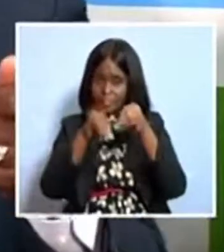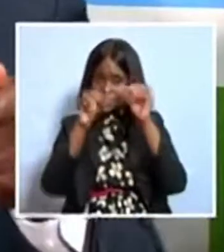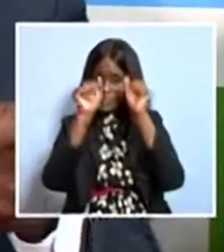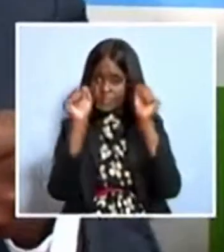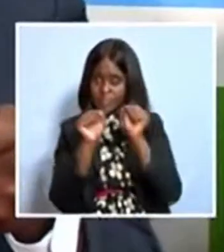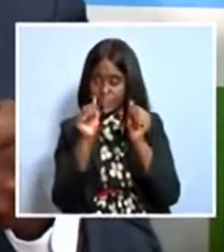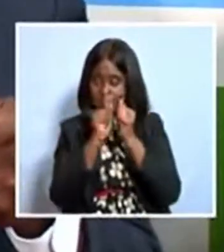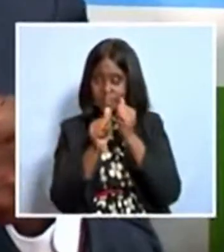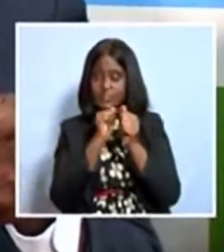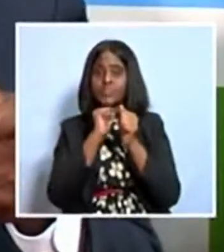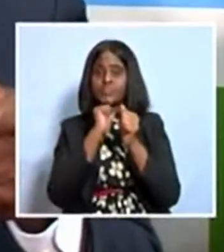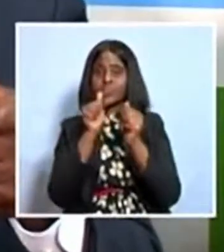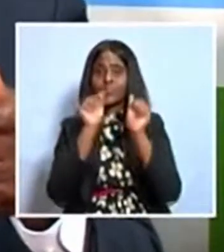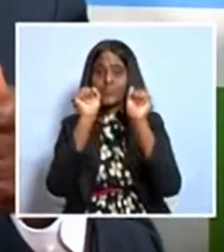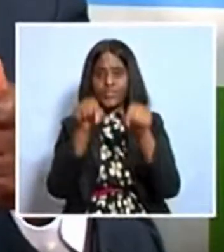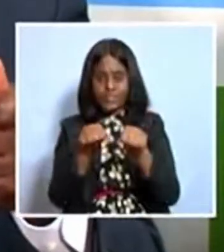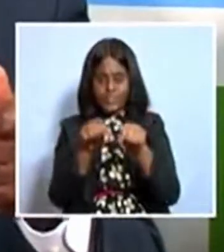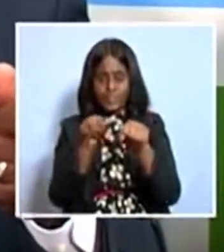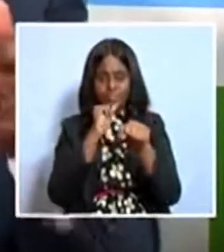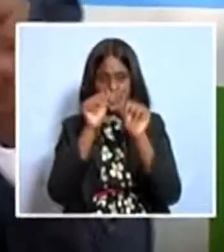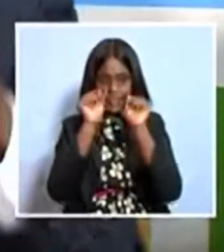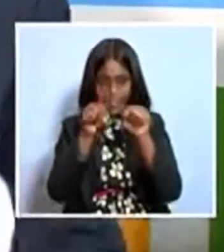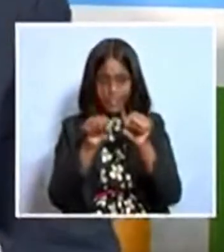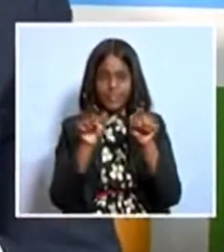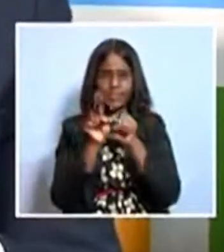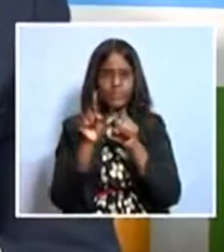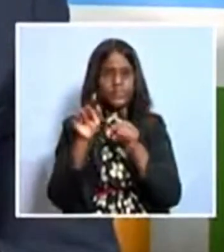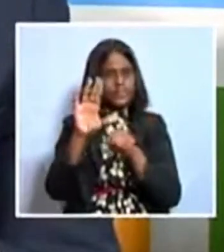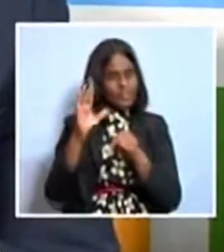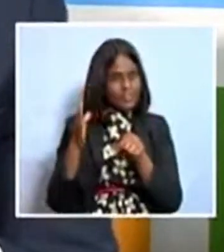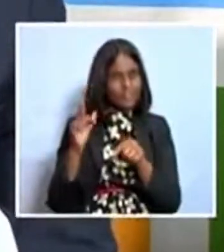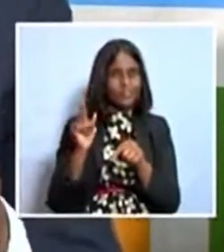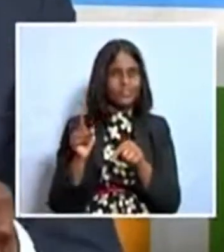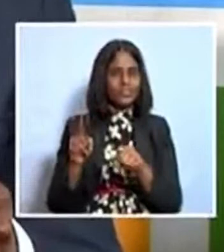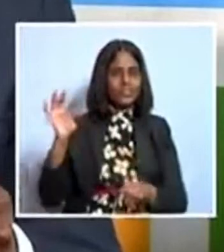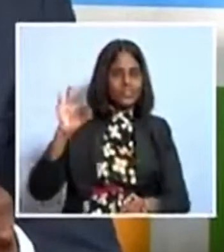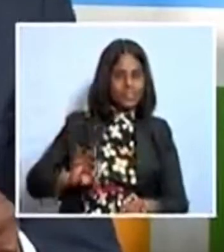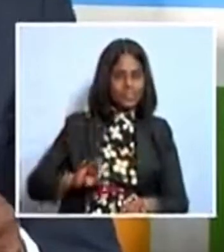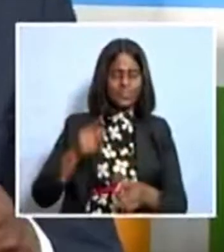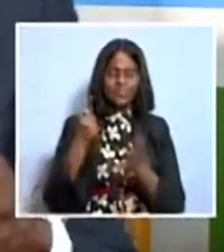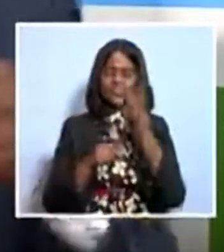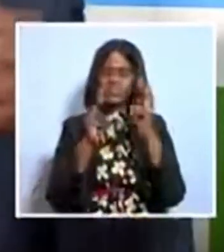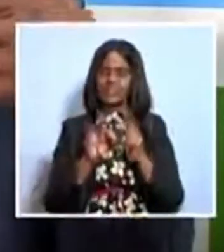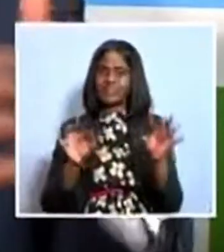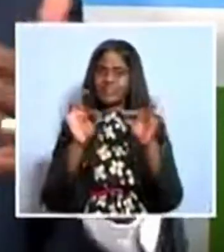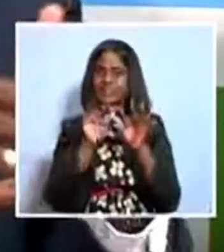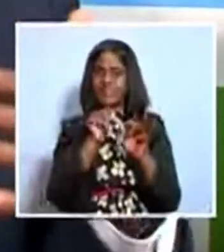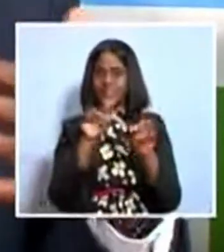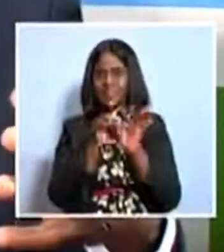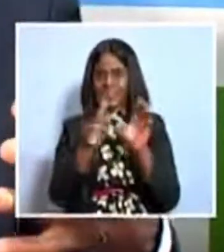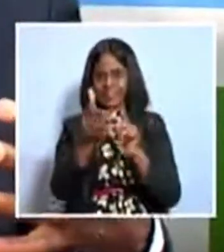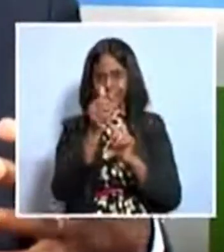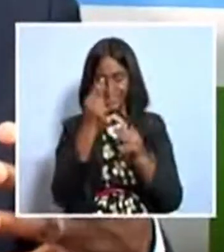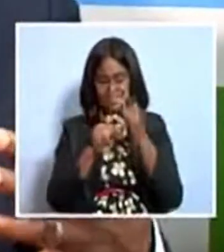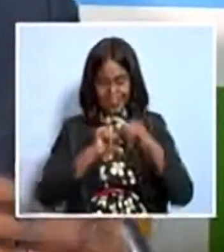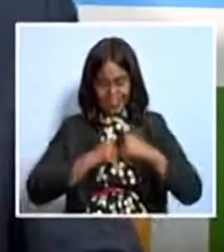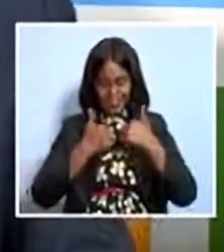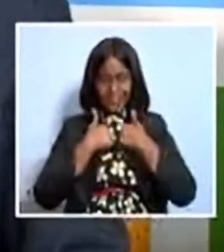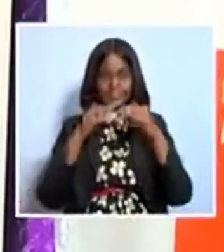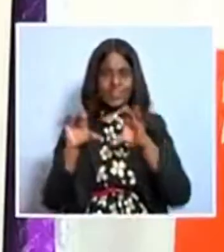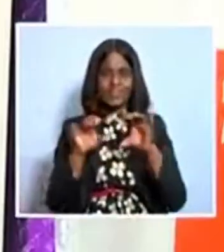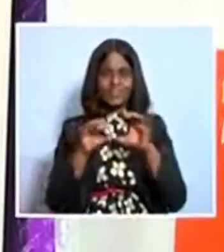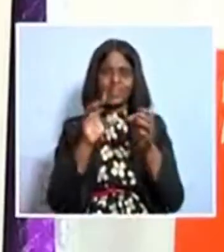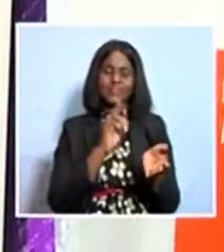that will not be able to reverse those gains. Okay. That's what's key in terms of the achievement that we have to do. Yeah.